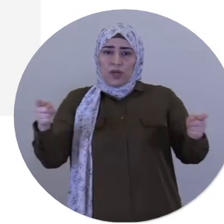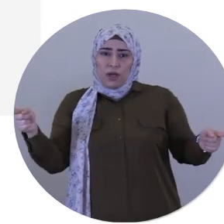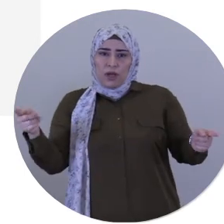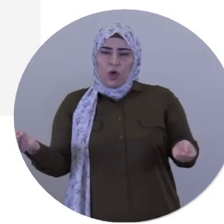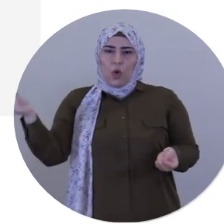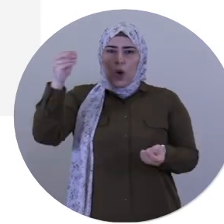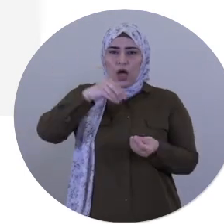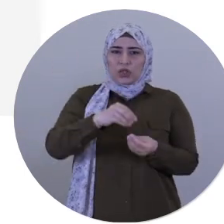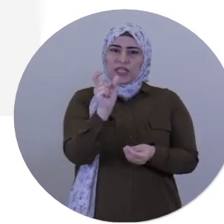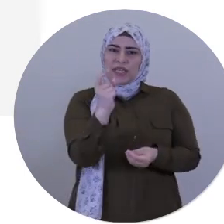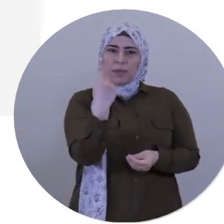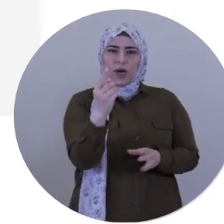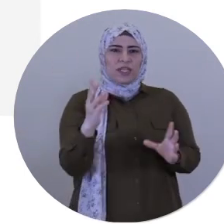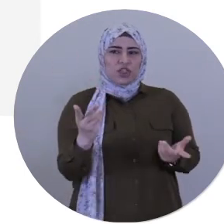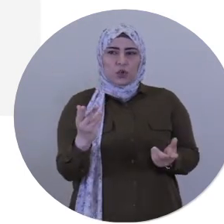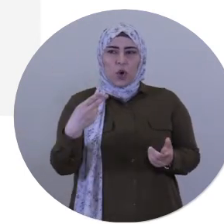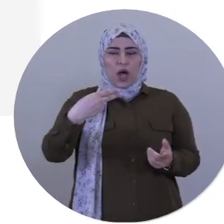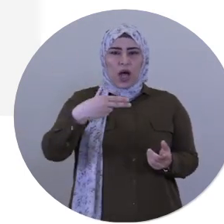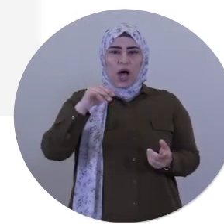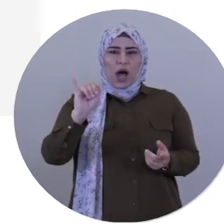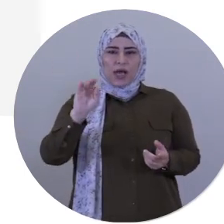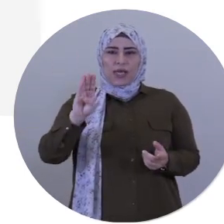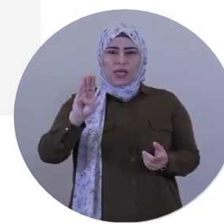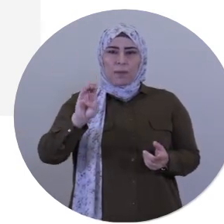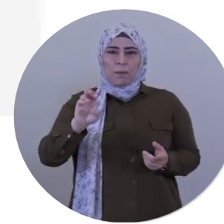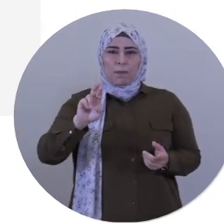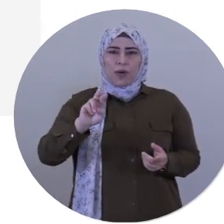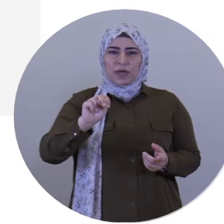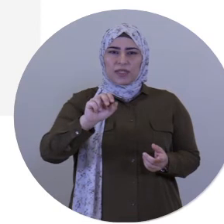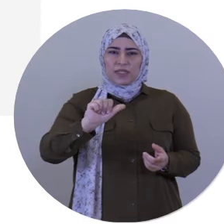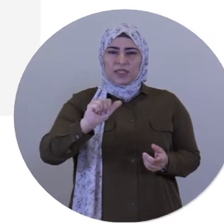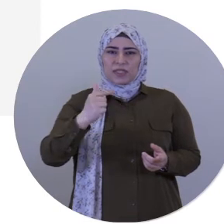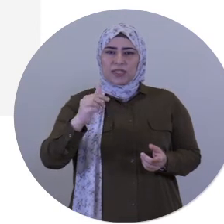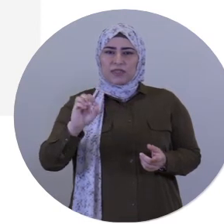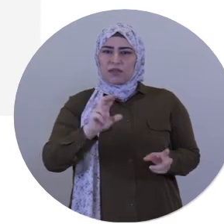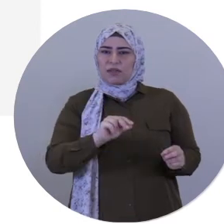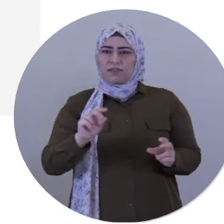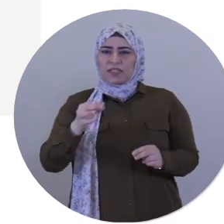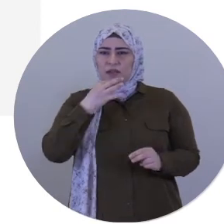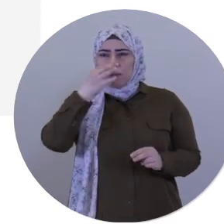You can also change the verb form, changing active into passive or vice versa.